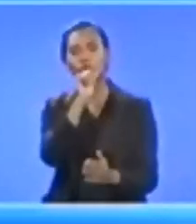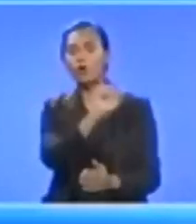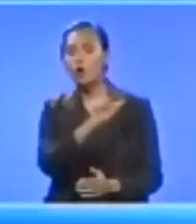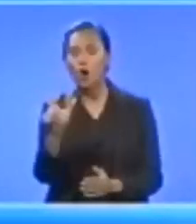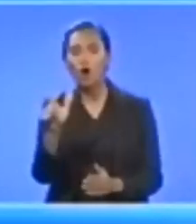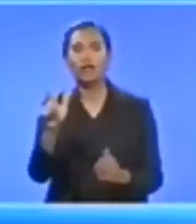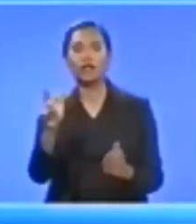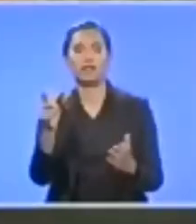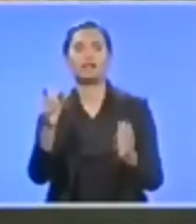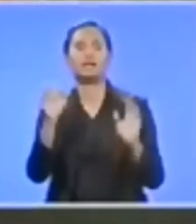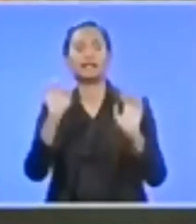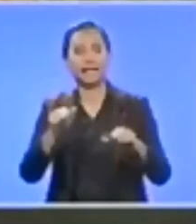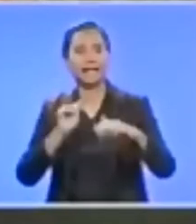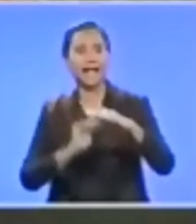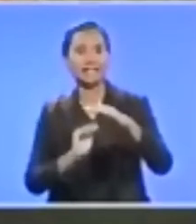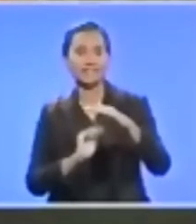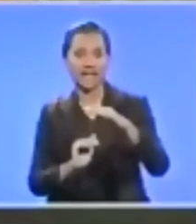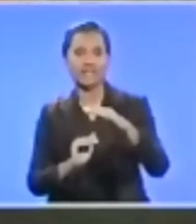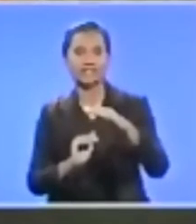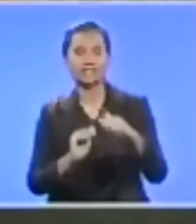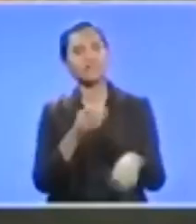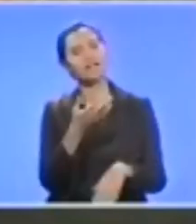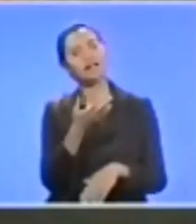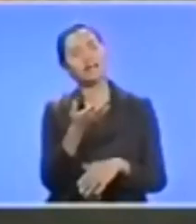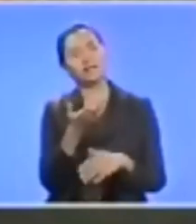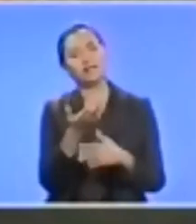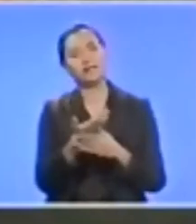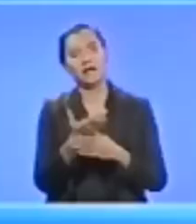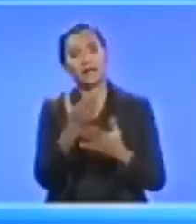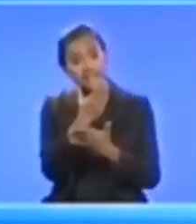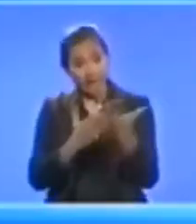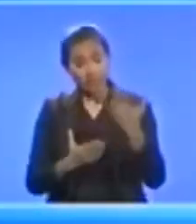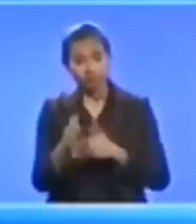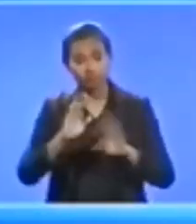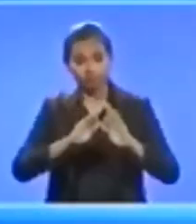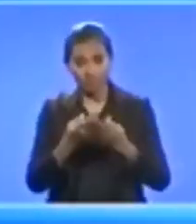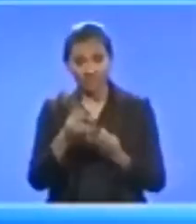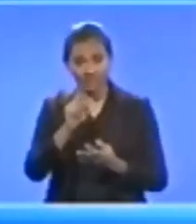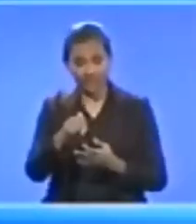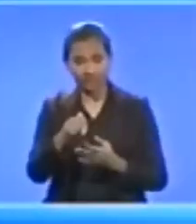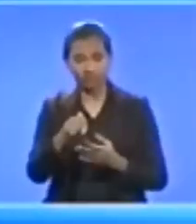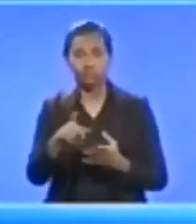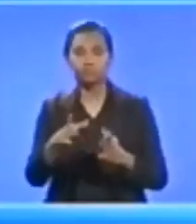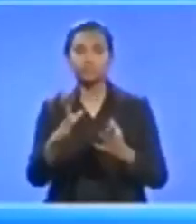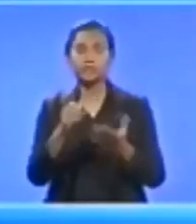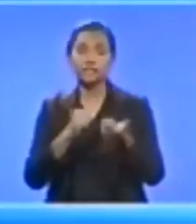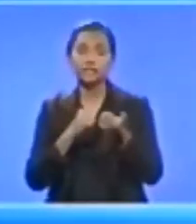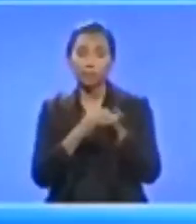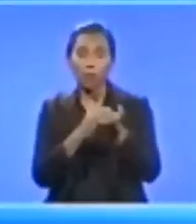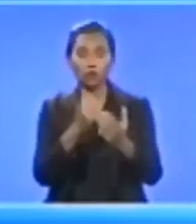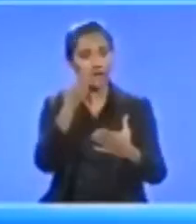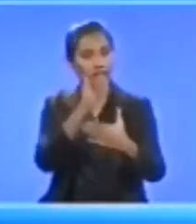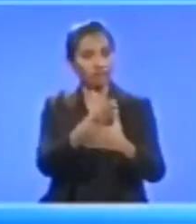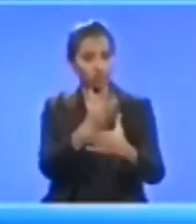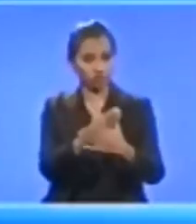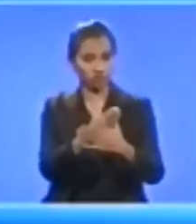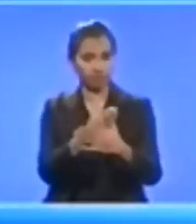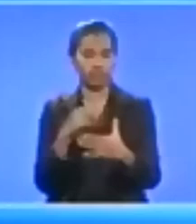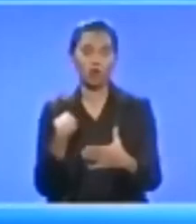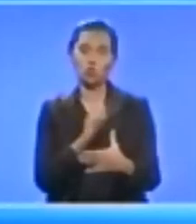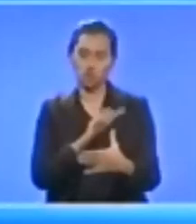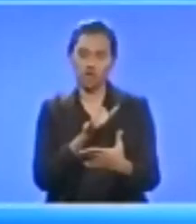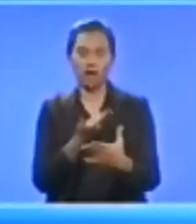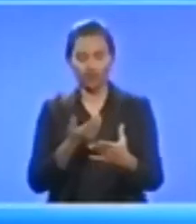opportunities available. Some families need dedicated support and intervention. We are putting in